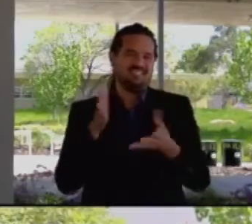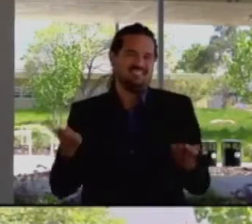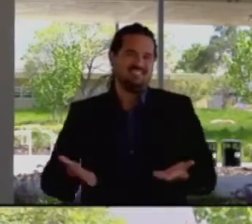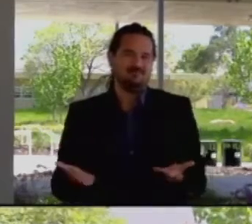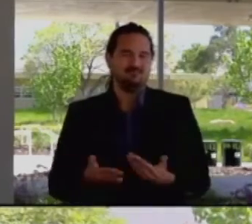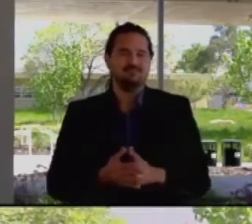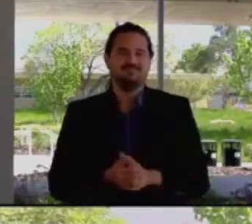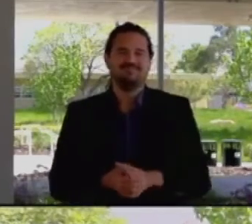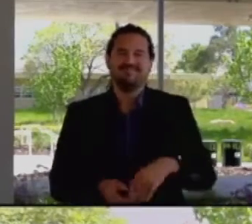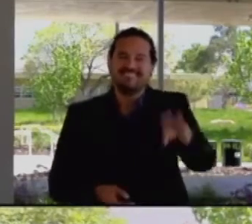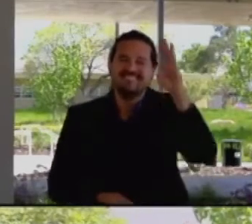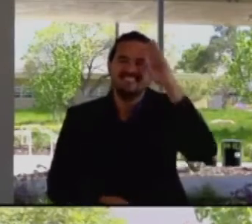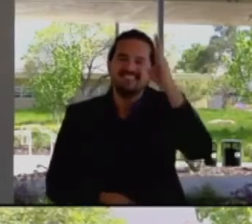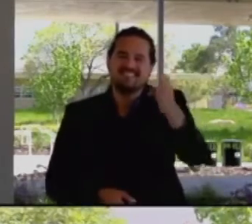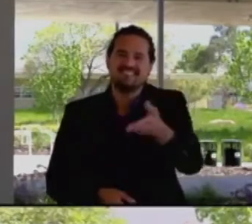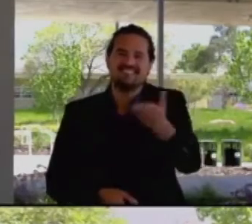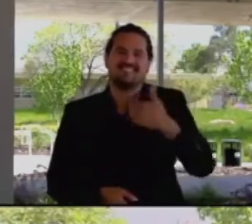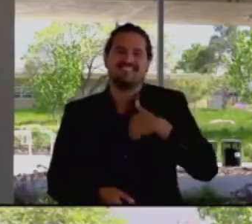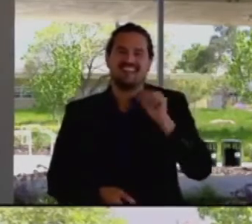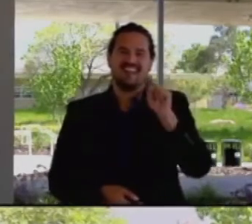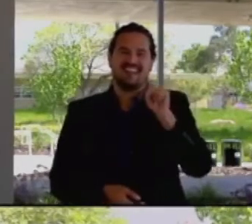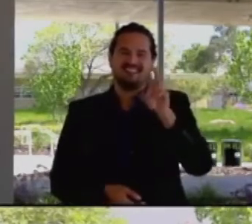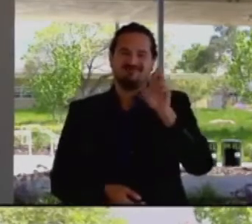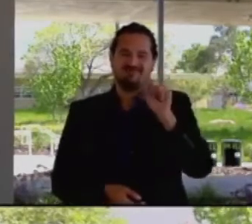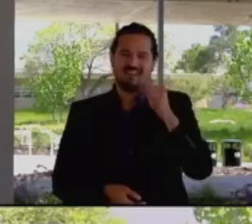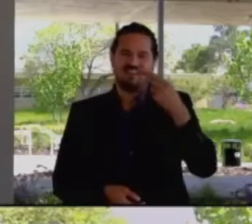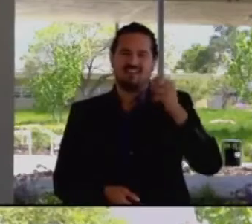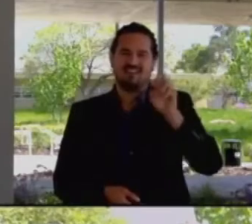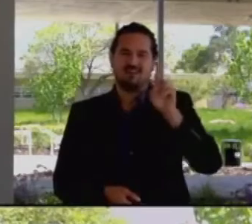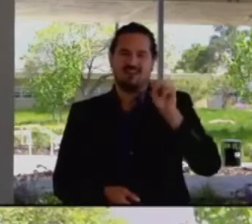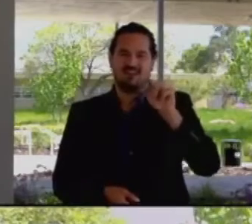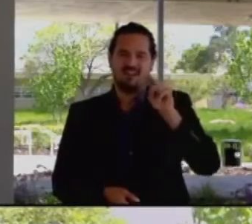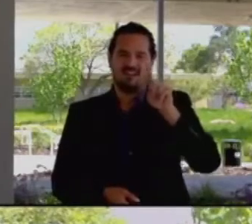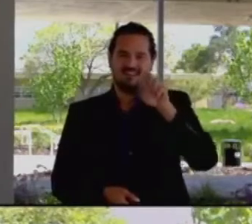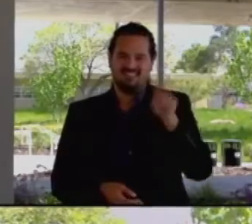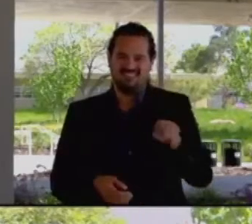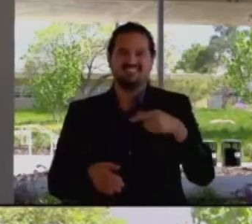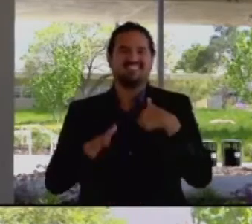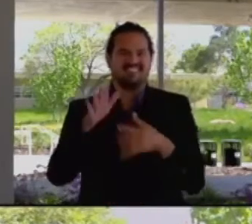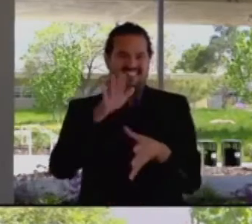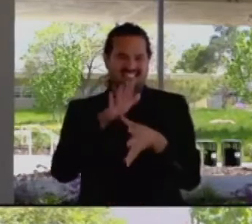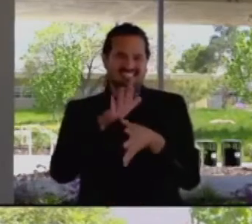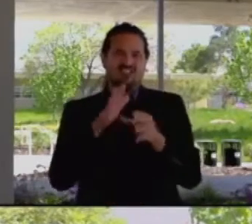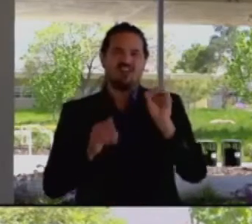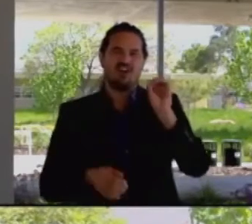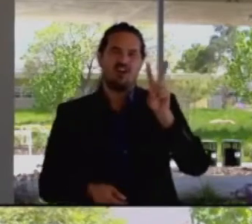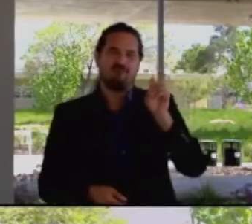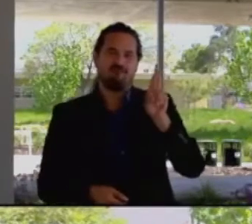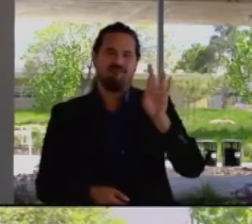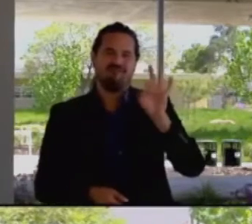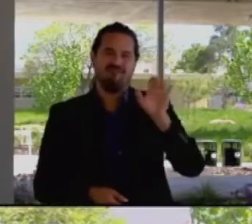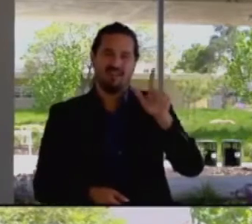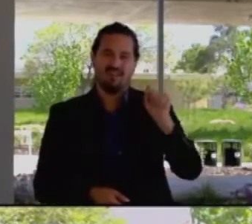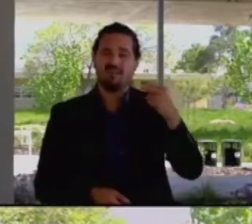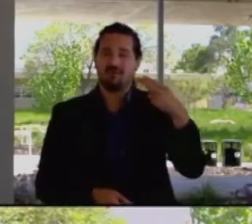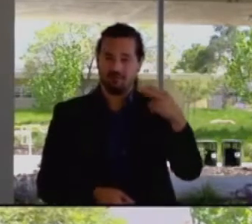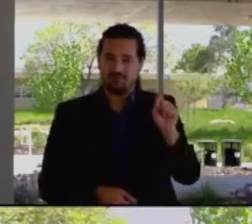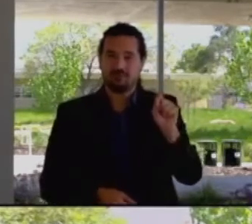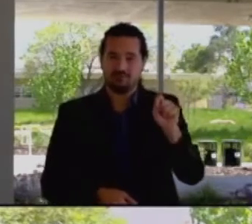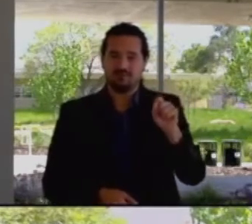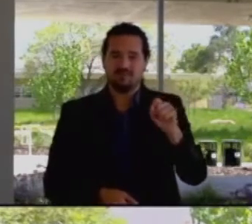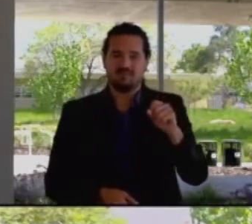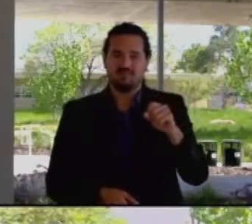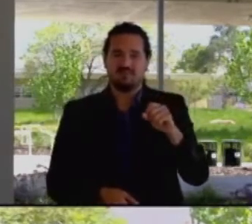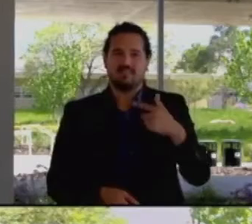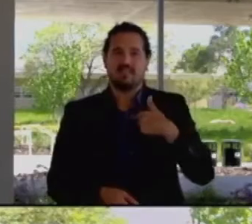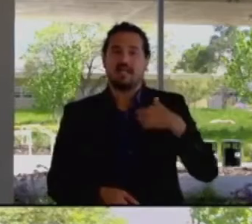Hello everyone, my name is Andrea Hernandez and I'm a senior here at Overfelt High School. I am a captain of the varsity soccer club here at Overfelt and I am a